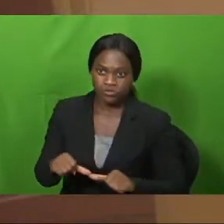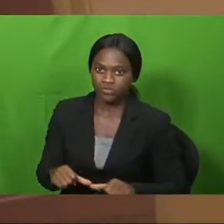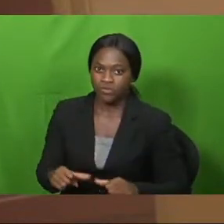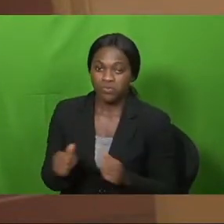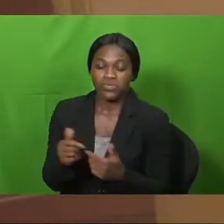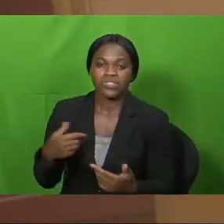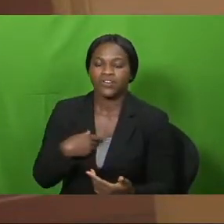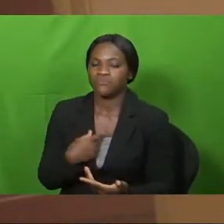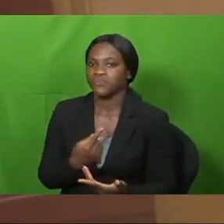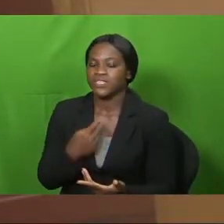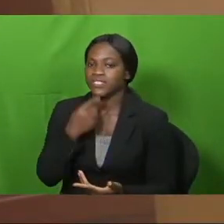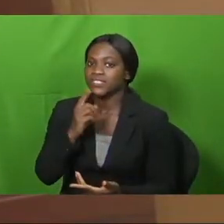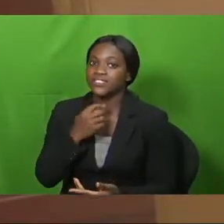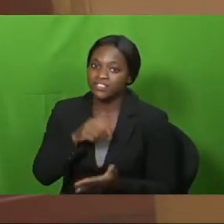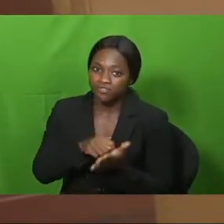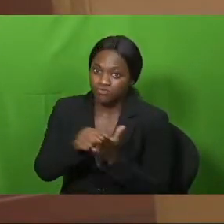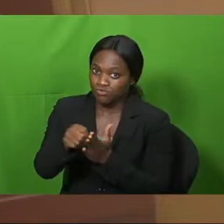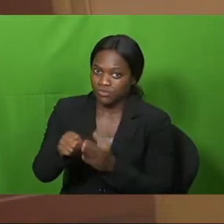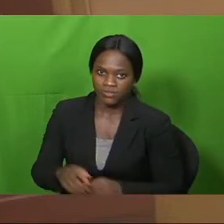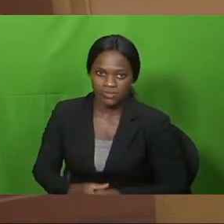challenged. Mr. Speaker,